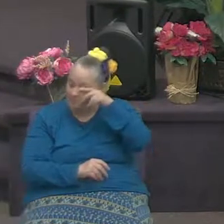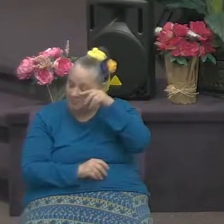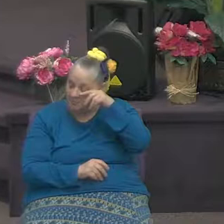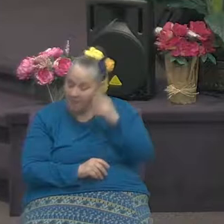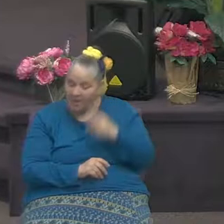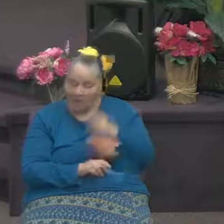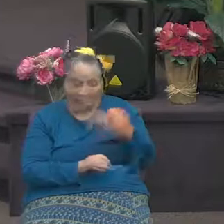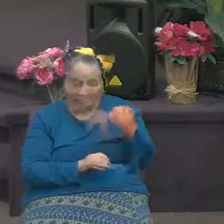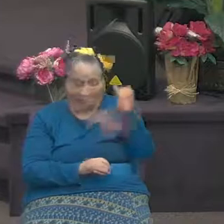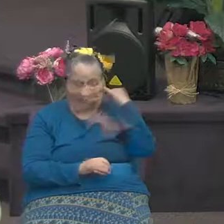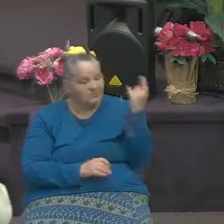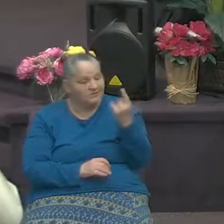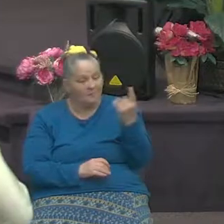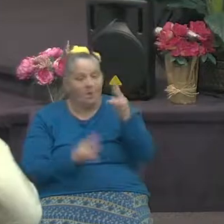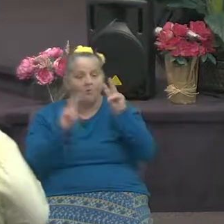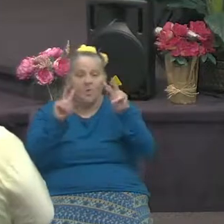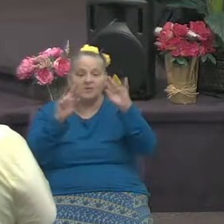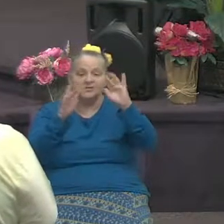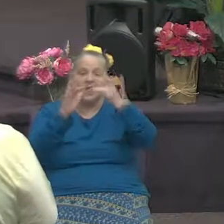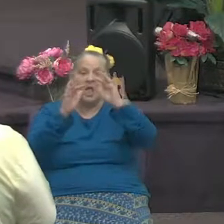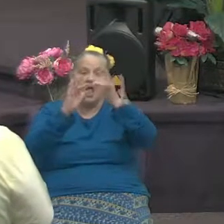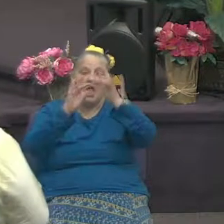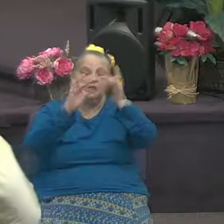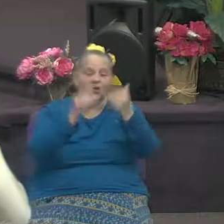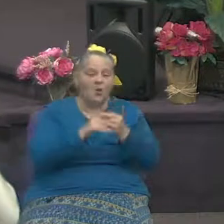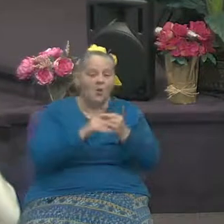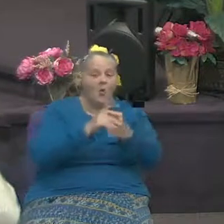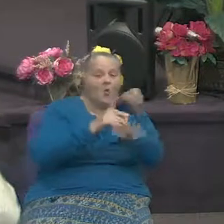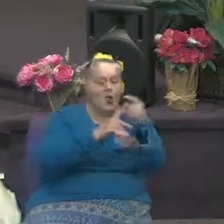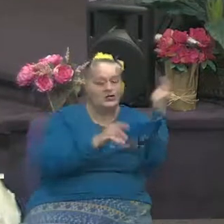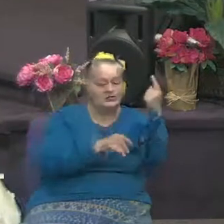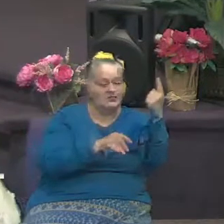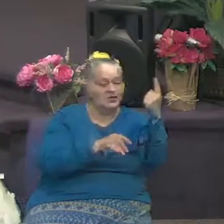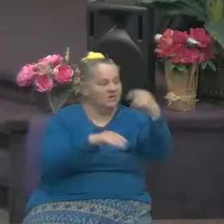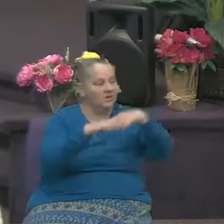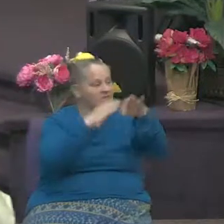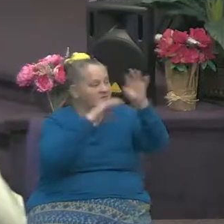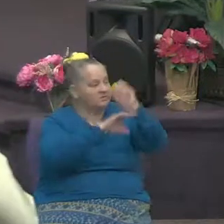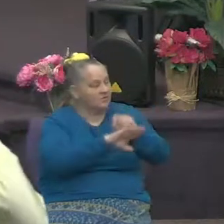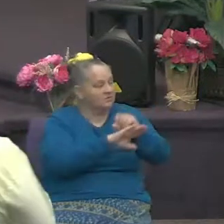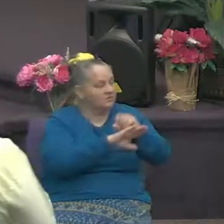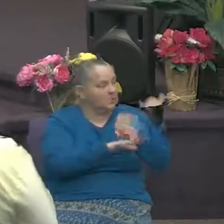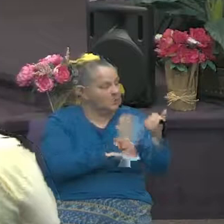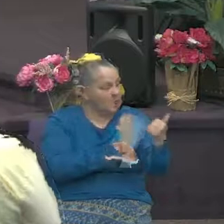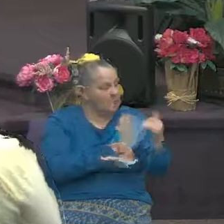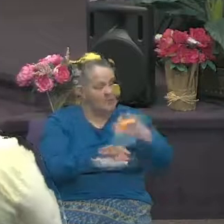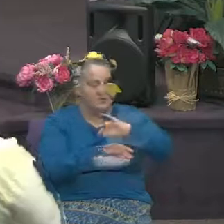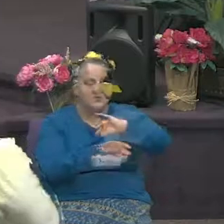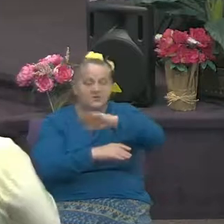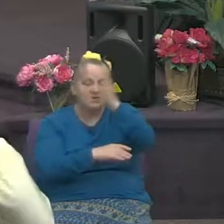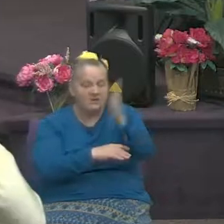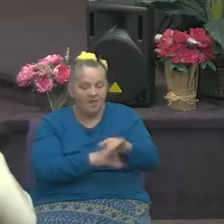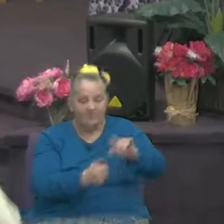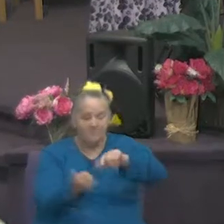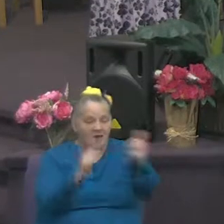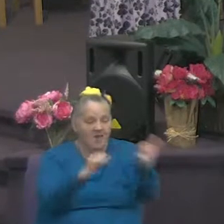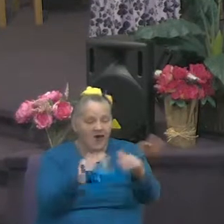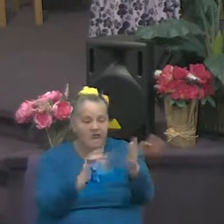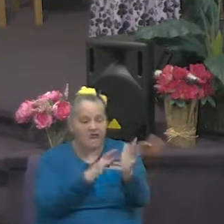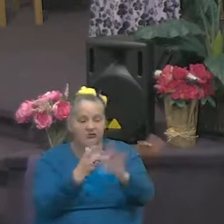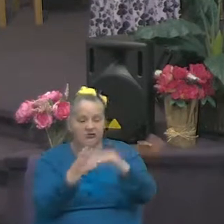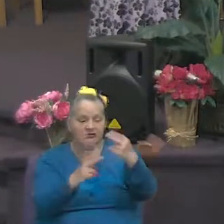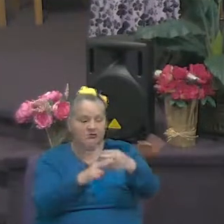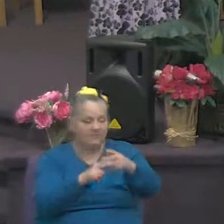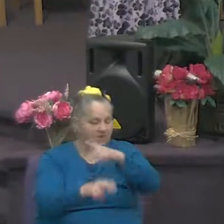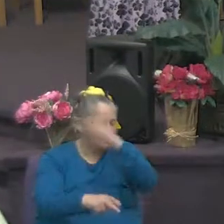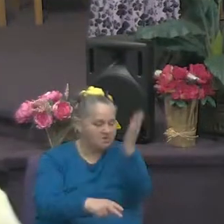And so if there's somebody watching online right now, or if there's somebody in the sanctuary right now, and you have never been baptized in Jesus' name,